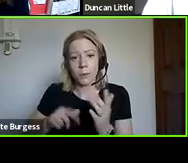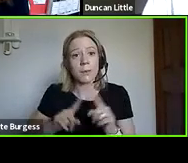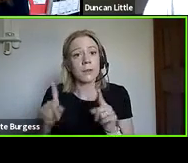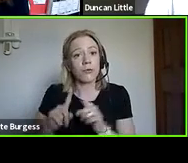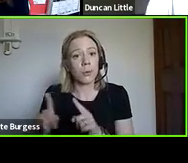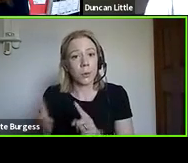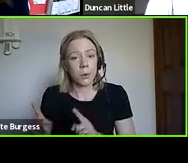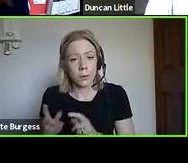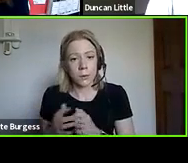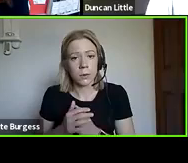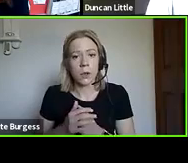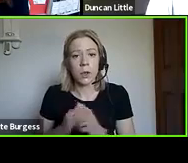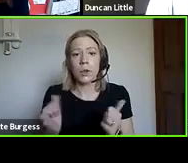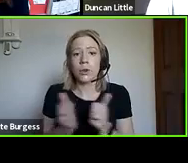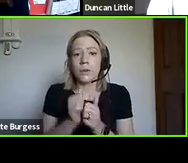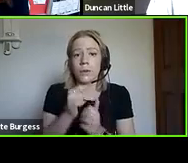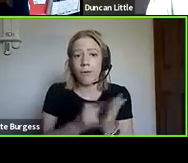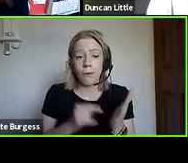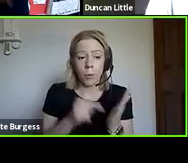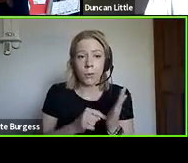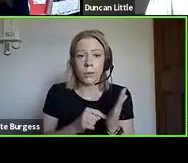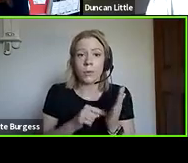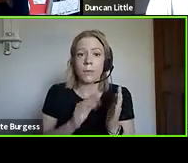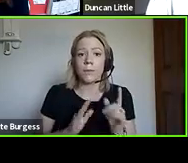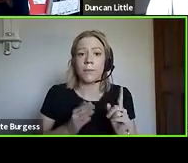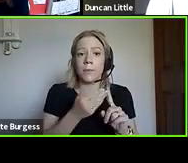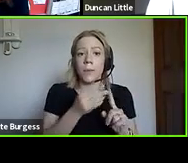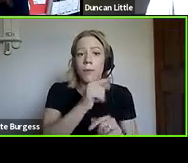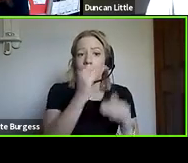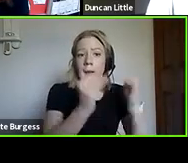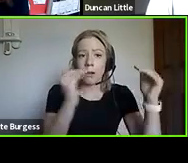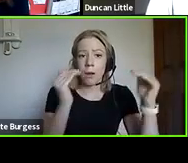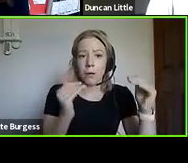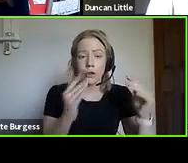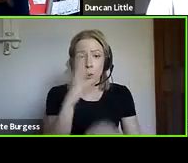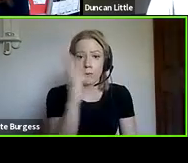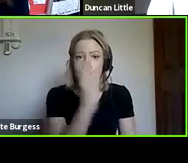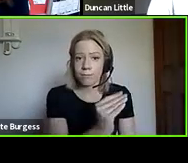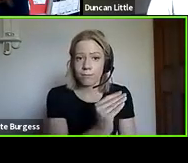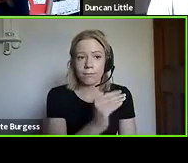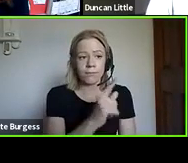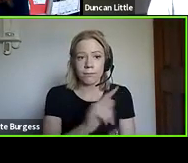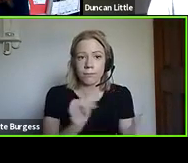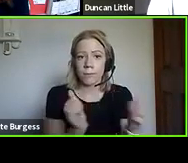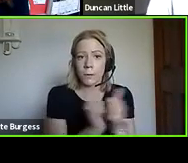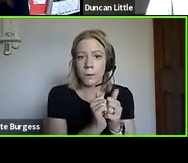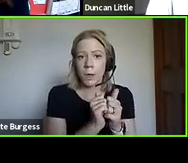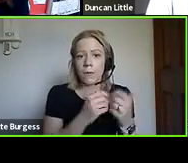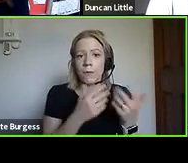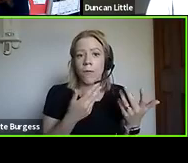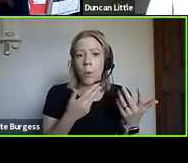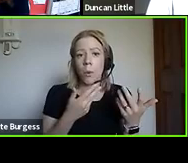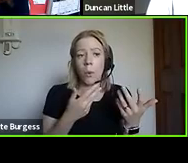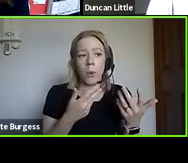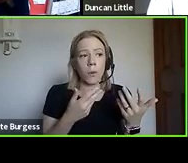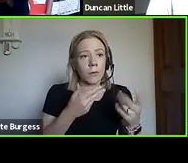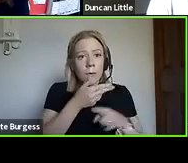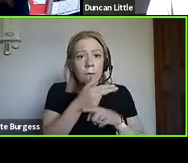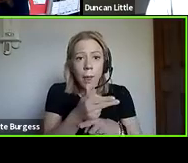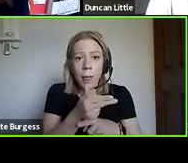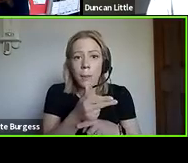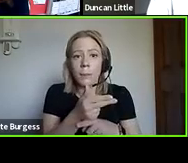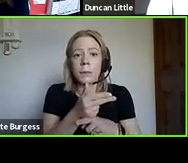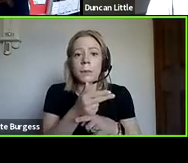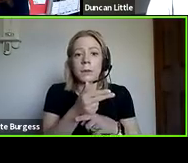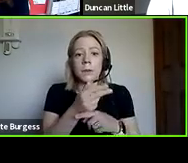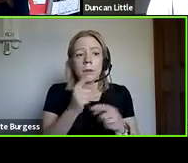forms basically for adults, just to say that they consent to having to be filmed, that